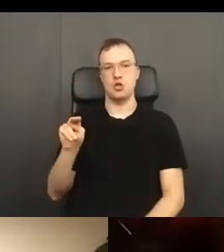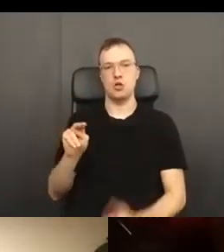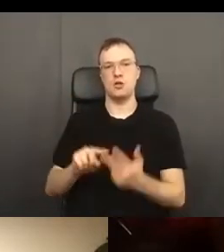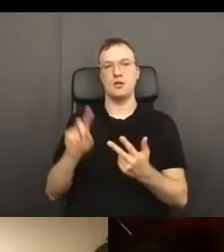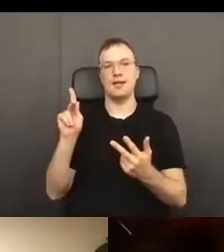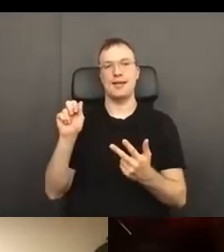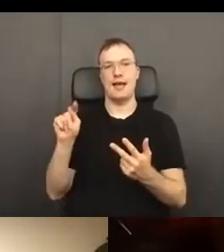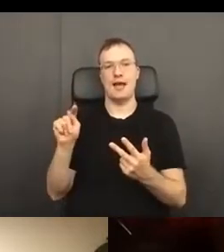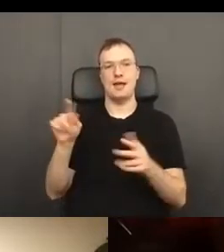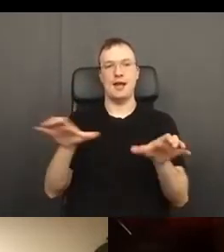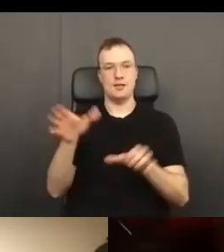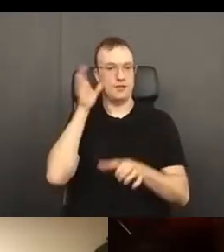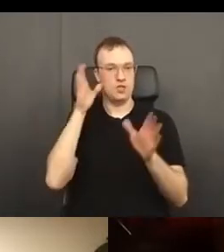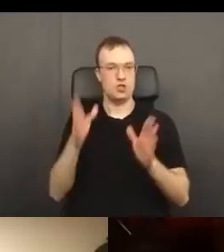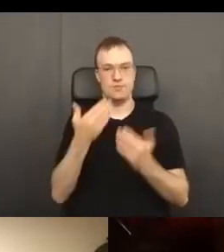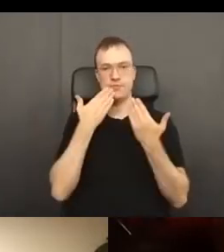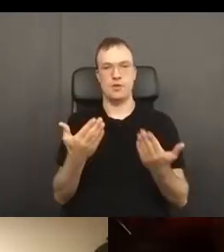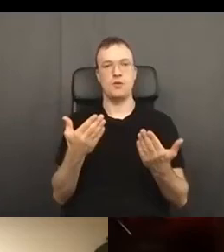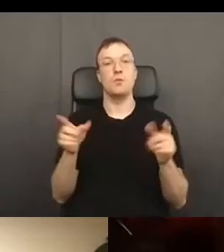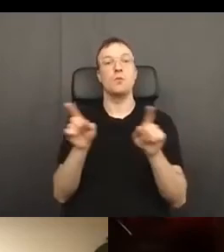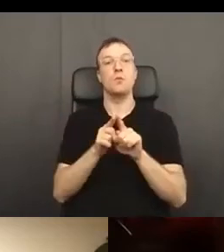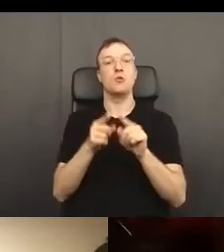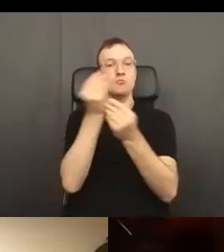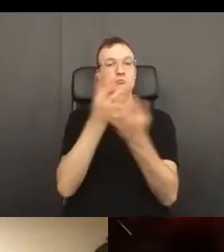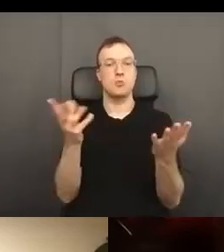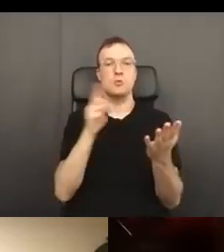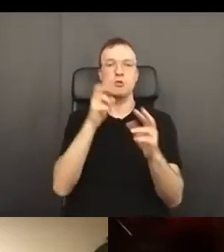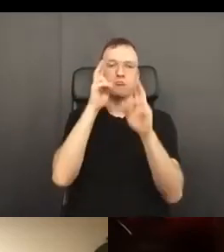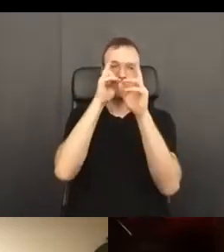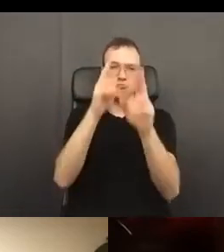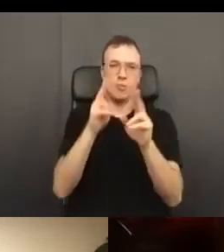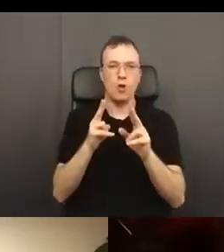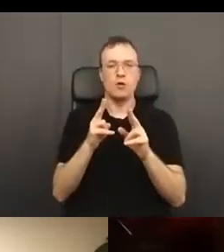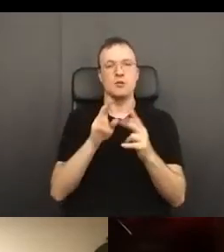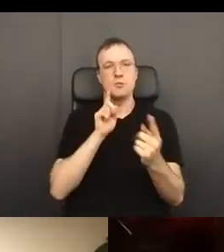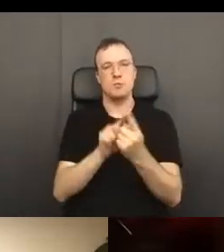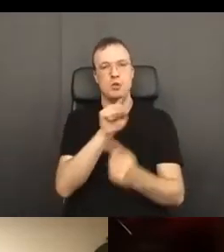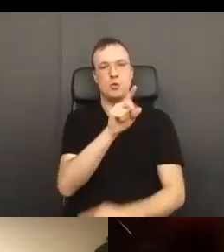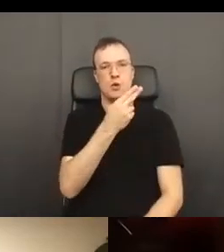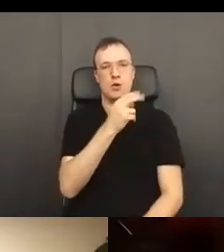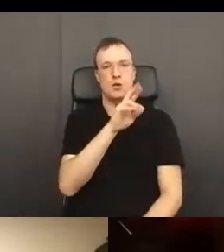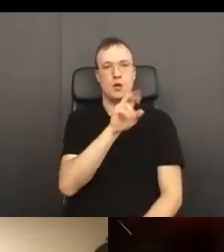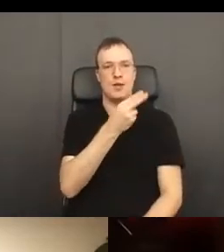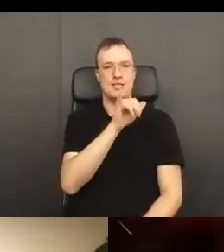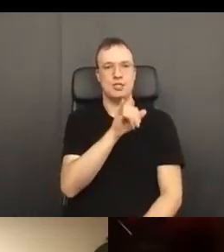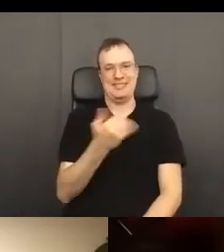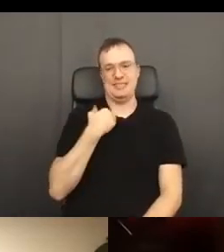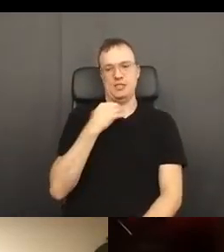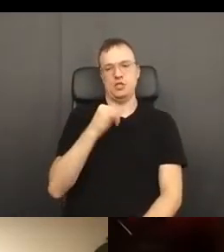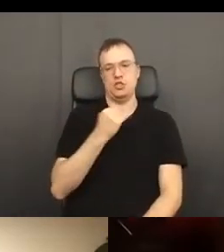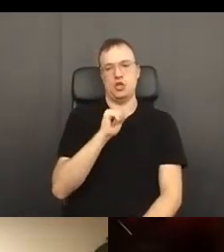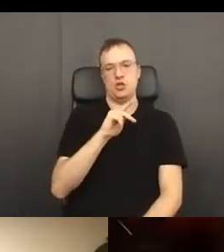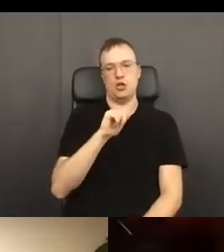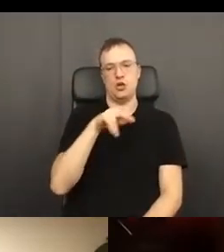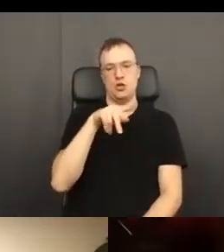listener. And I just wanted to say, it was such an honor to meet you, Hiroshi, in Jakarta at the